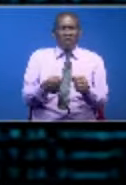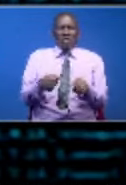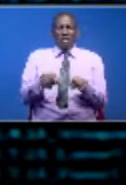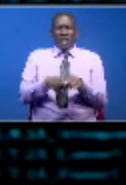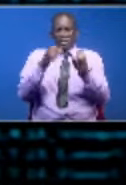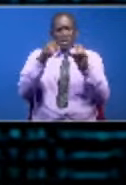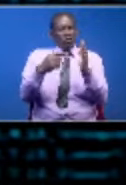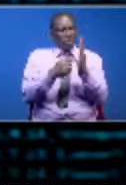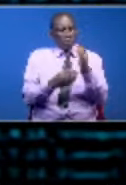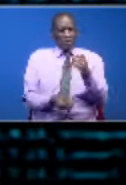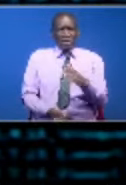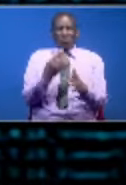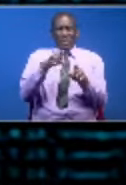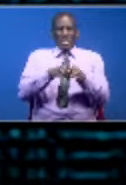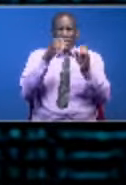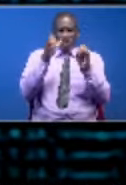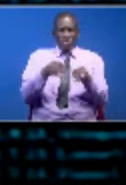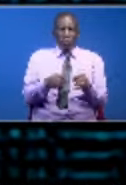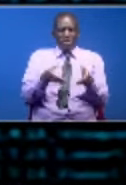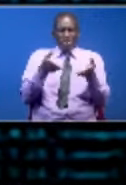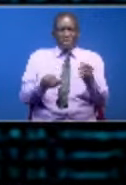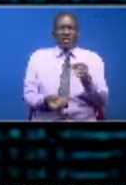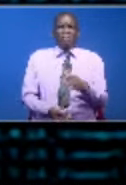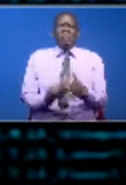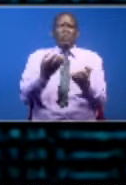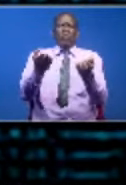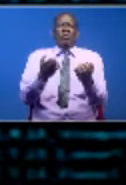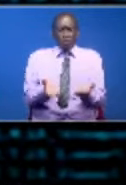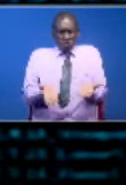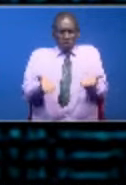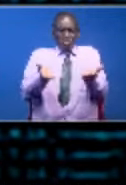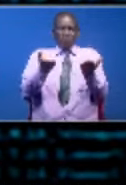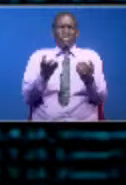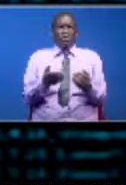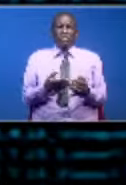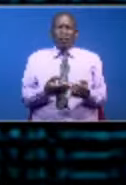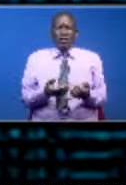technology comes in, as new realizations come in, you need to upgrade. You need to,